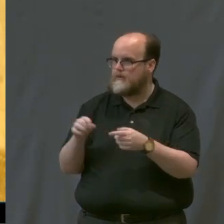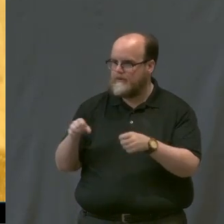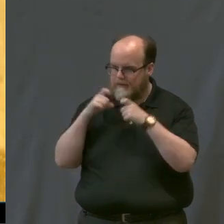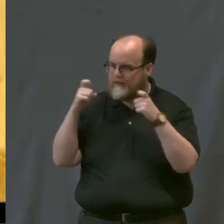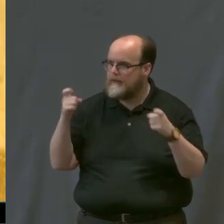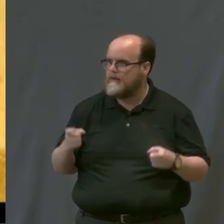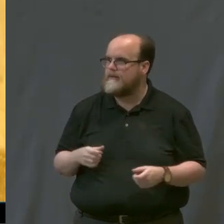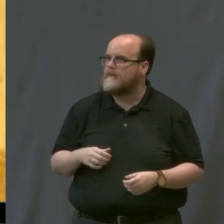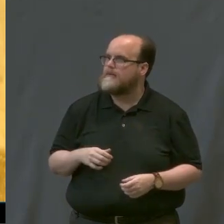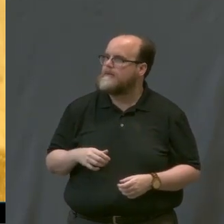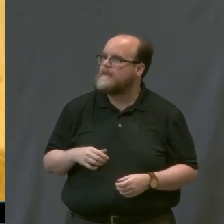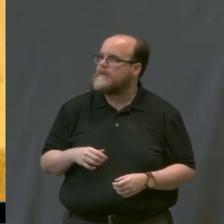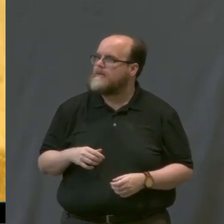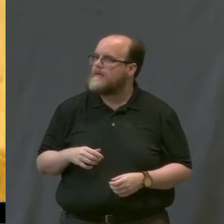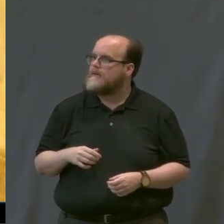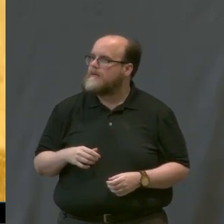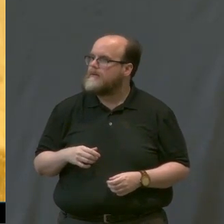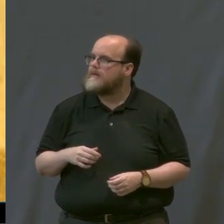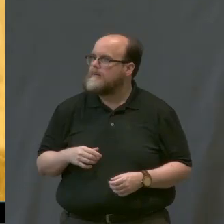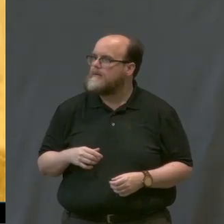get someone to sin,